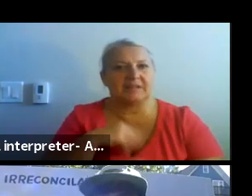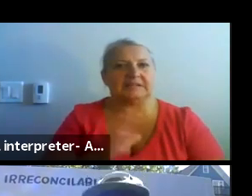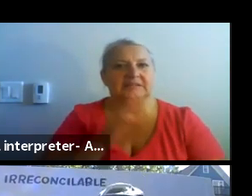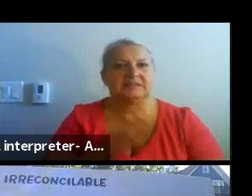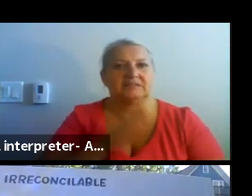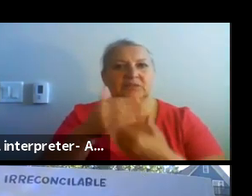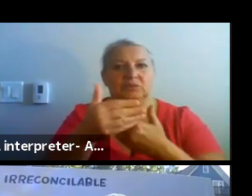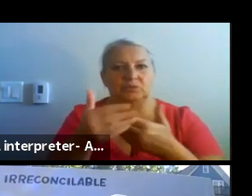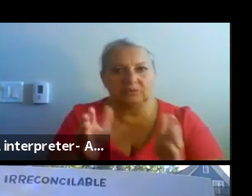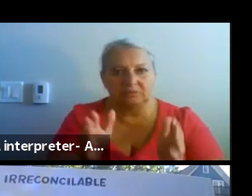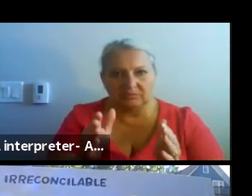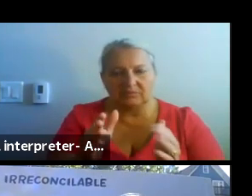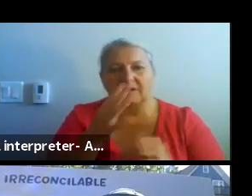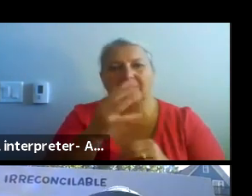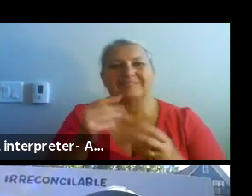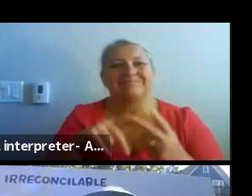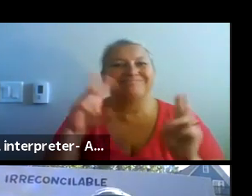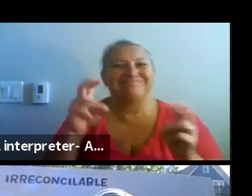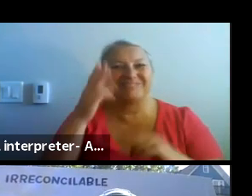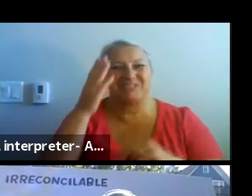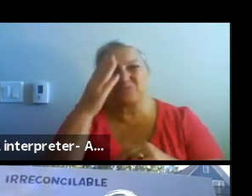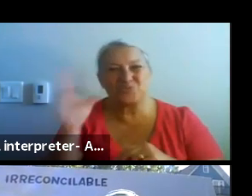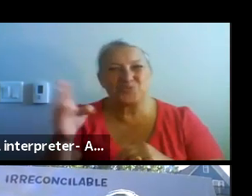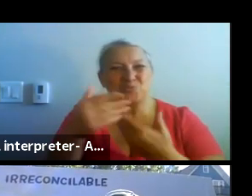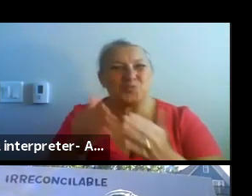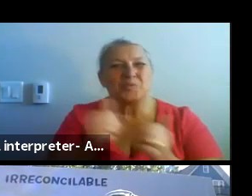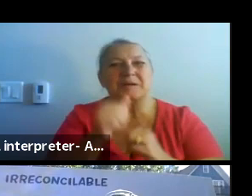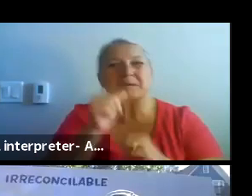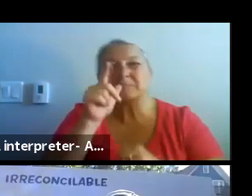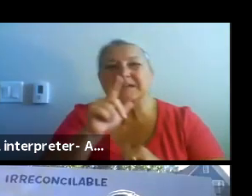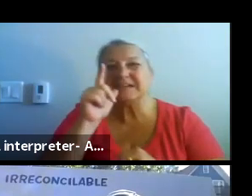is a blue room with pink around.